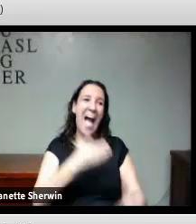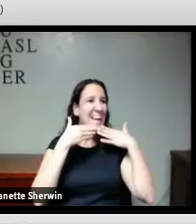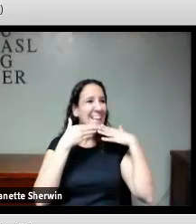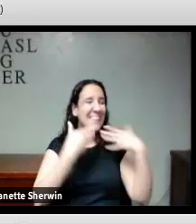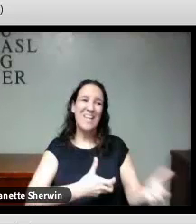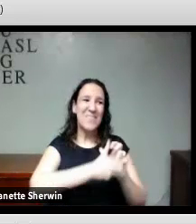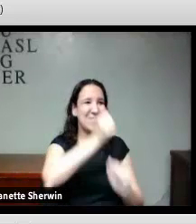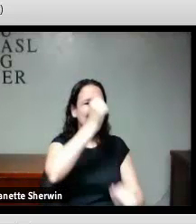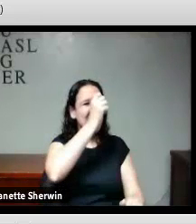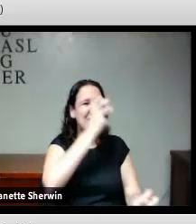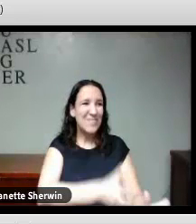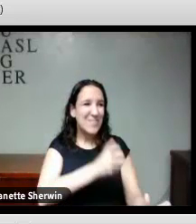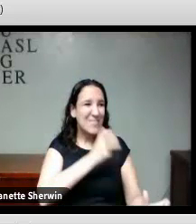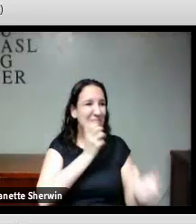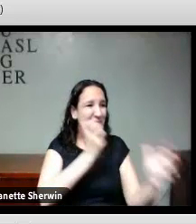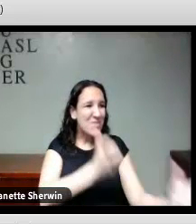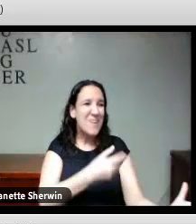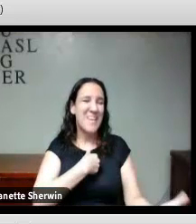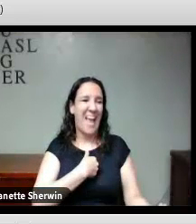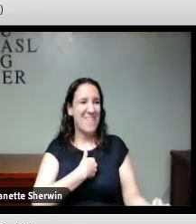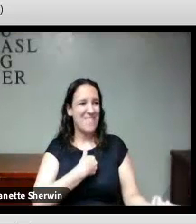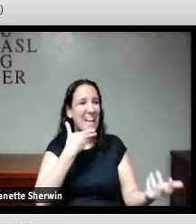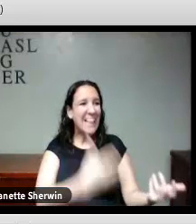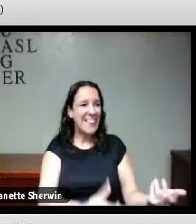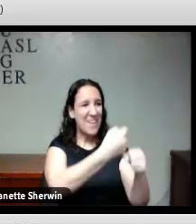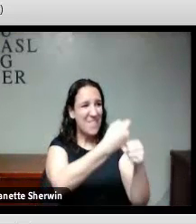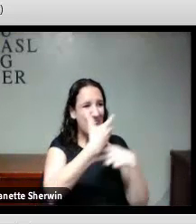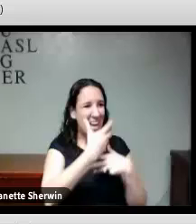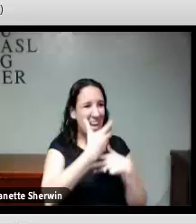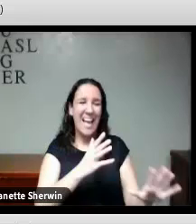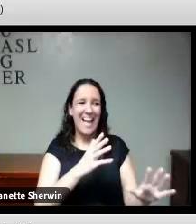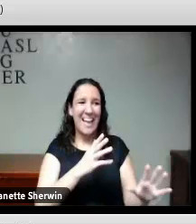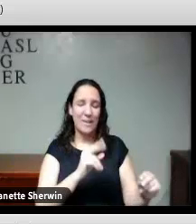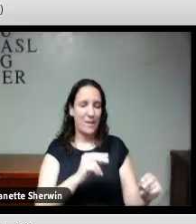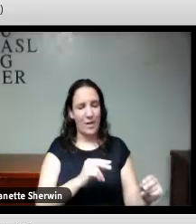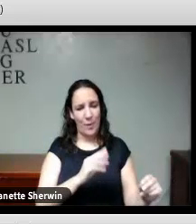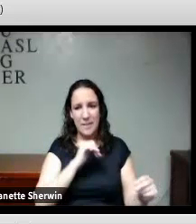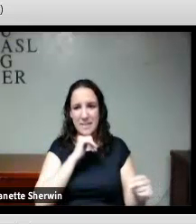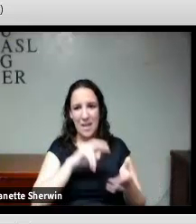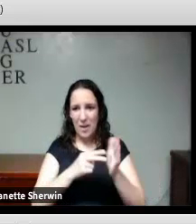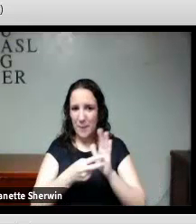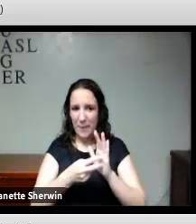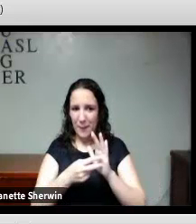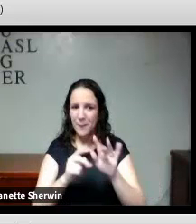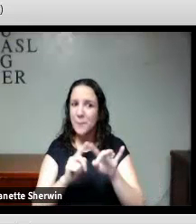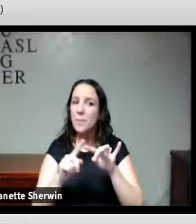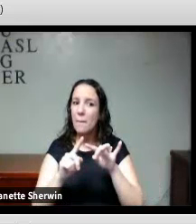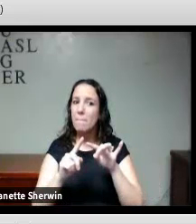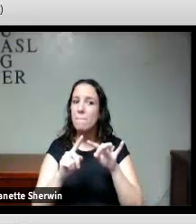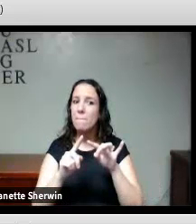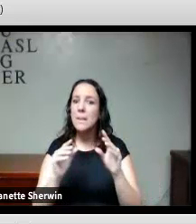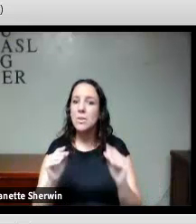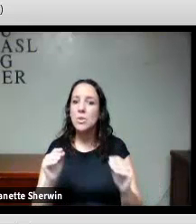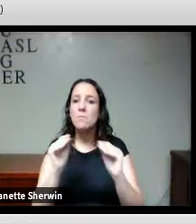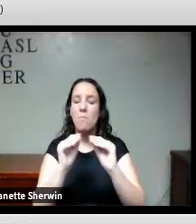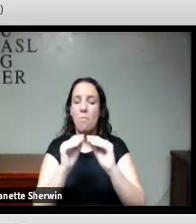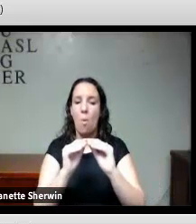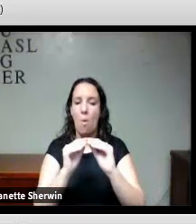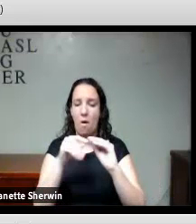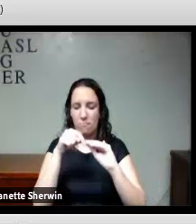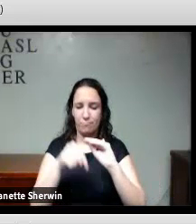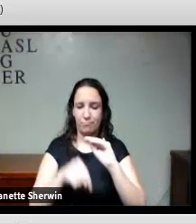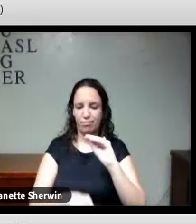to me and hurting my feelings and personally attacking me. That's not what we're talking about, is it? But there is something underlying if they